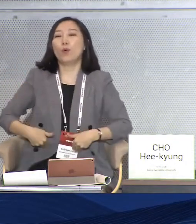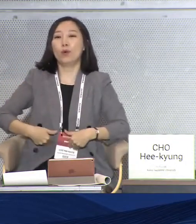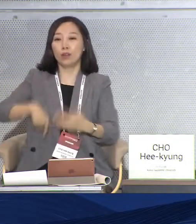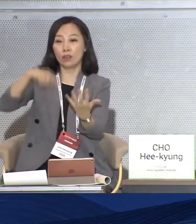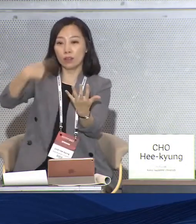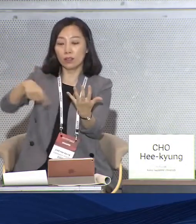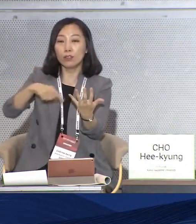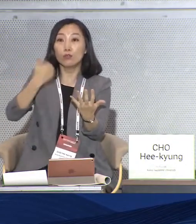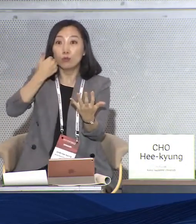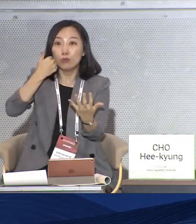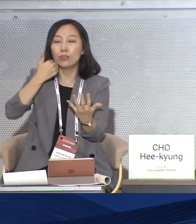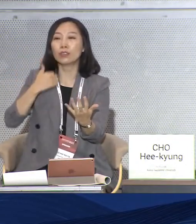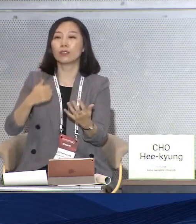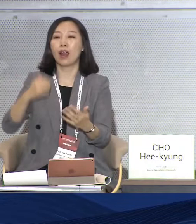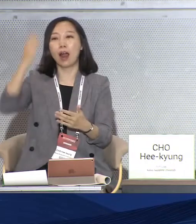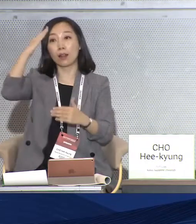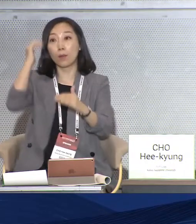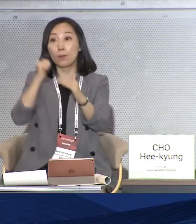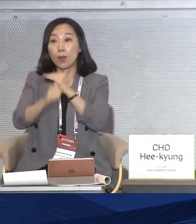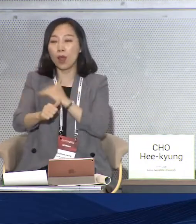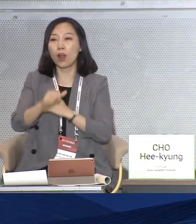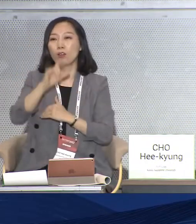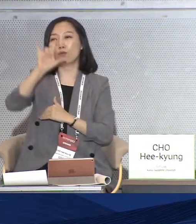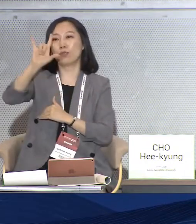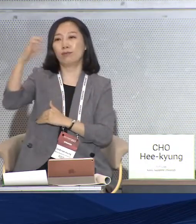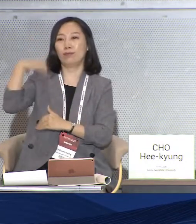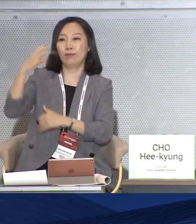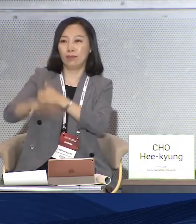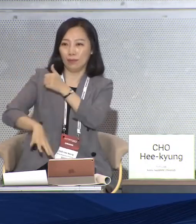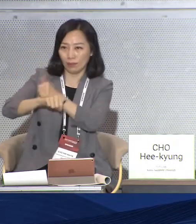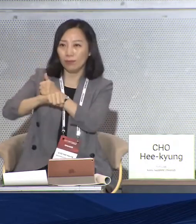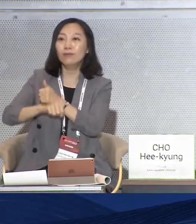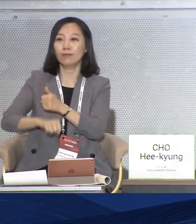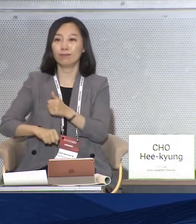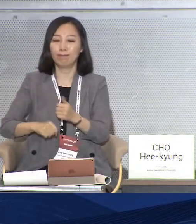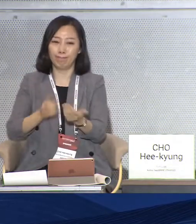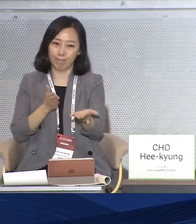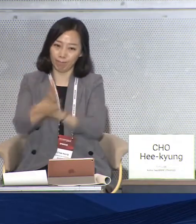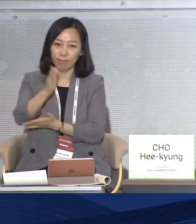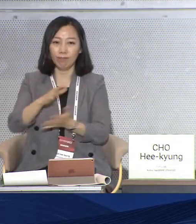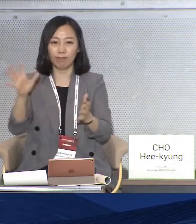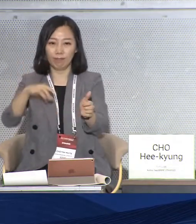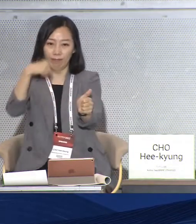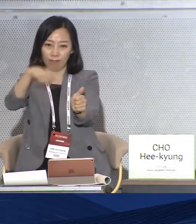education for sign language interpreters and actually give them information.